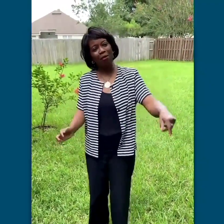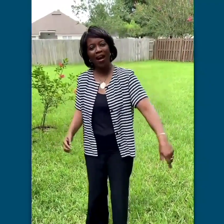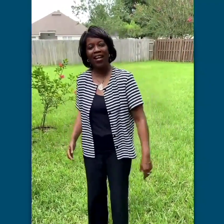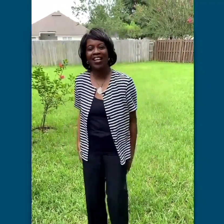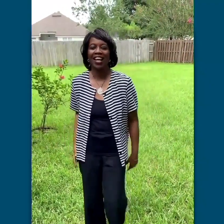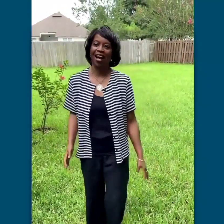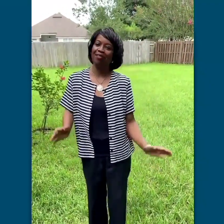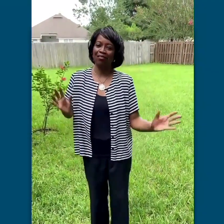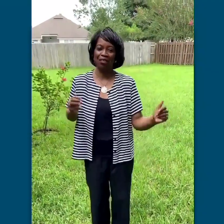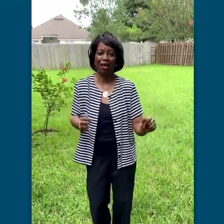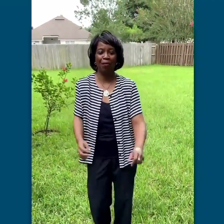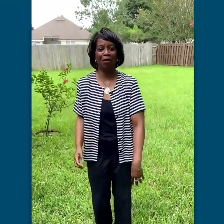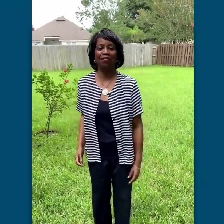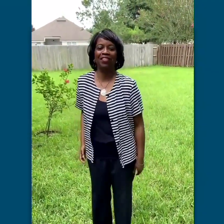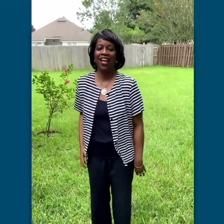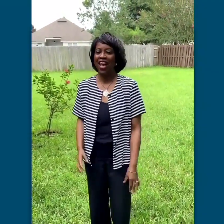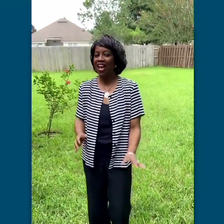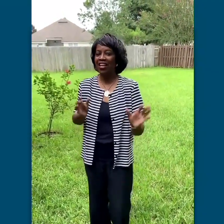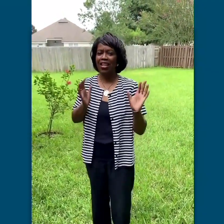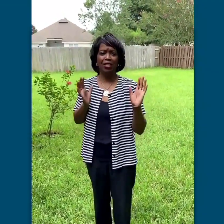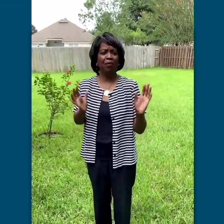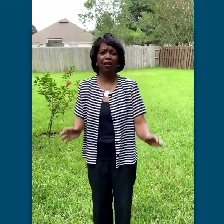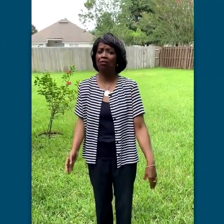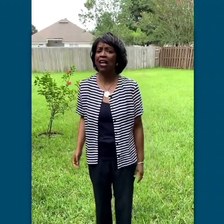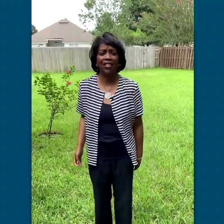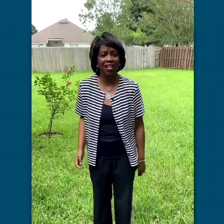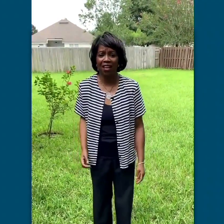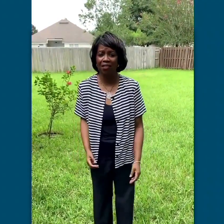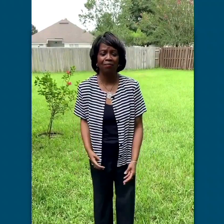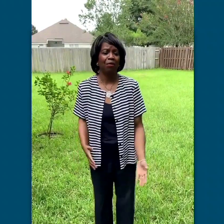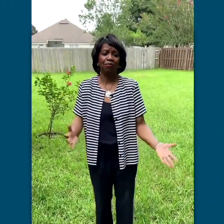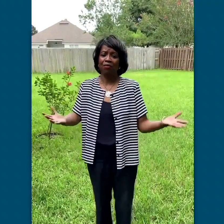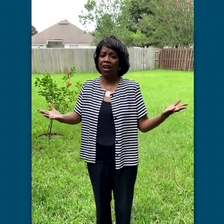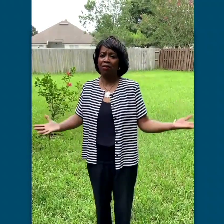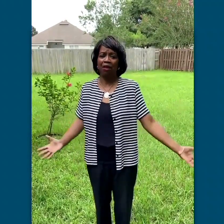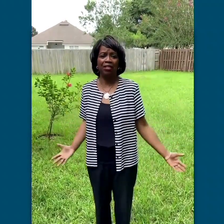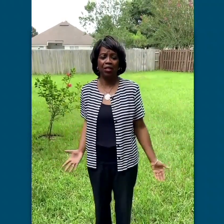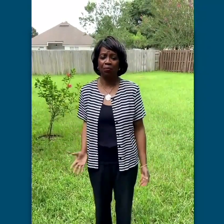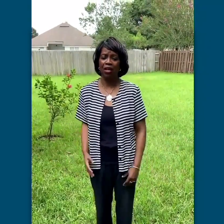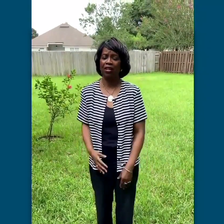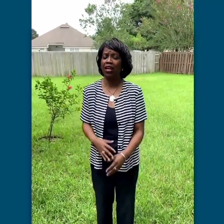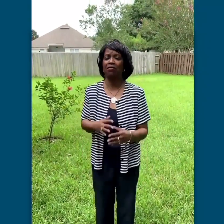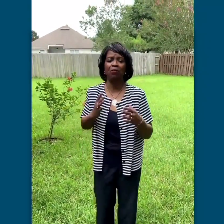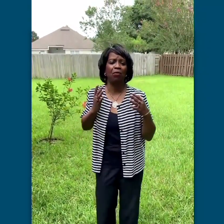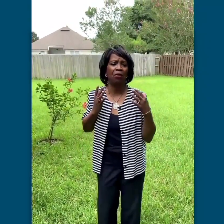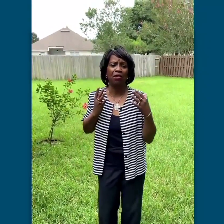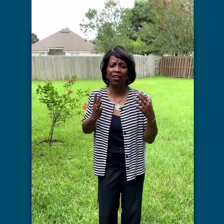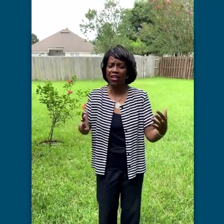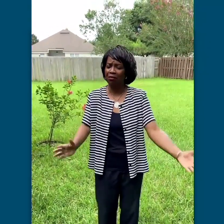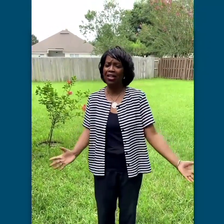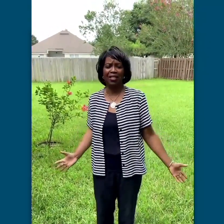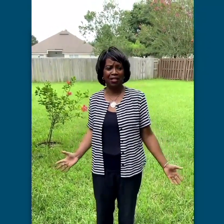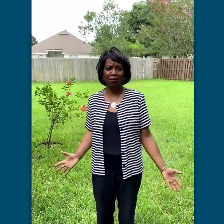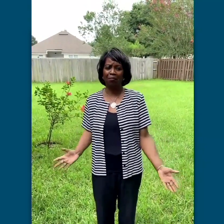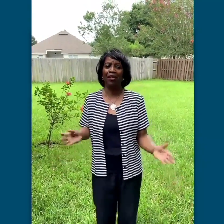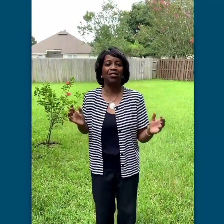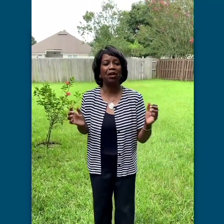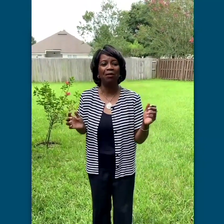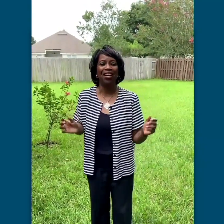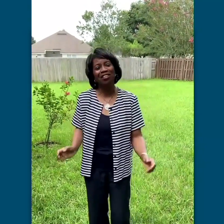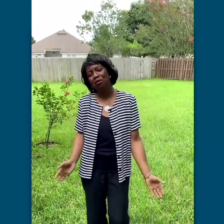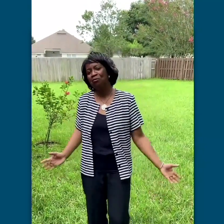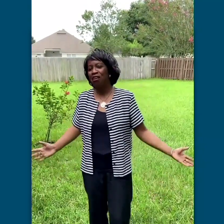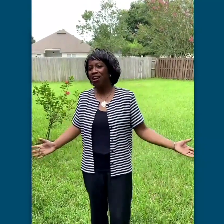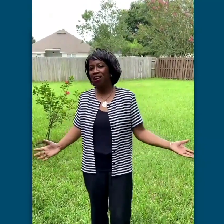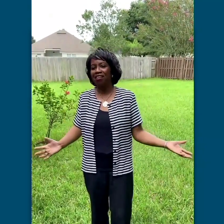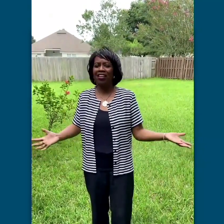Hey everybody, I'm Dr. Jamie Burton, and it's been a crazy year. We've had a crazy spring and an even more crazy summer, but you know